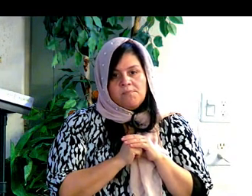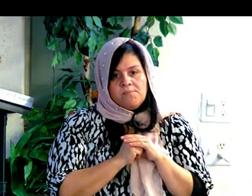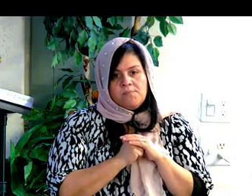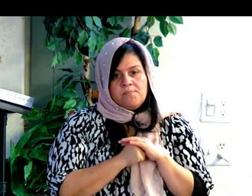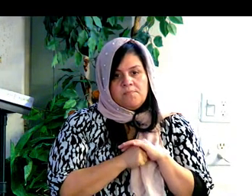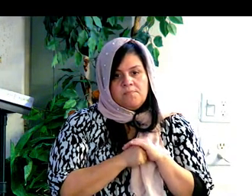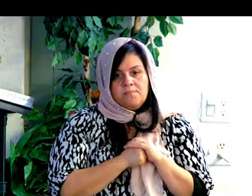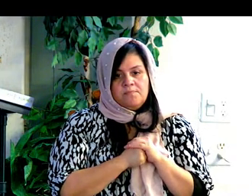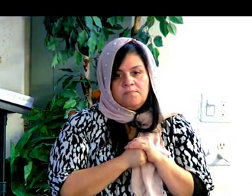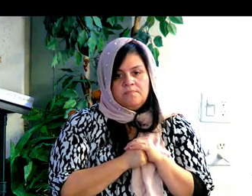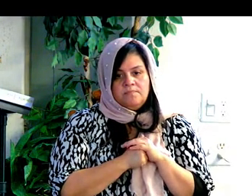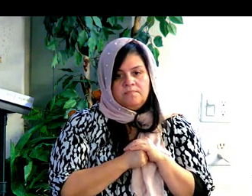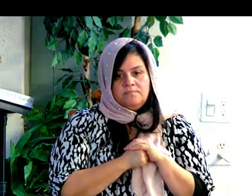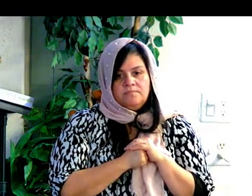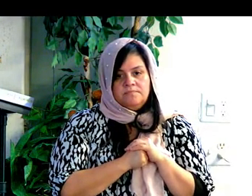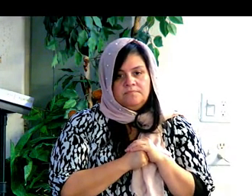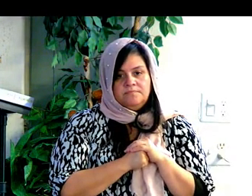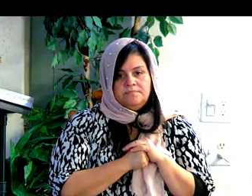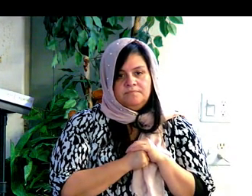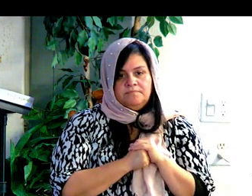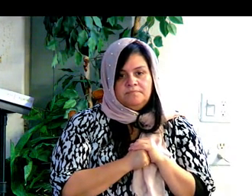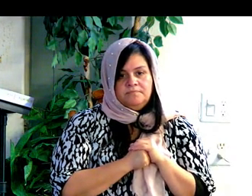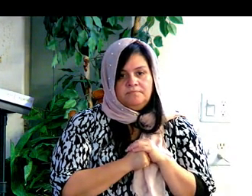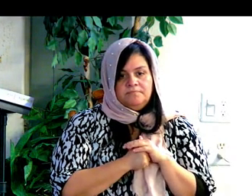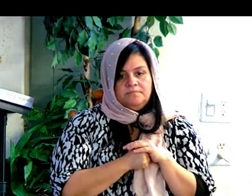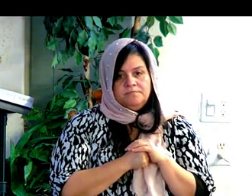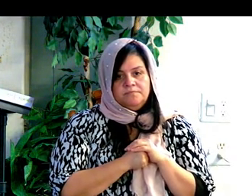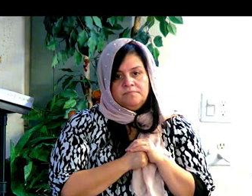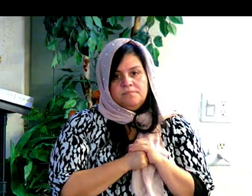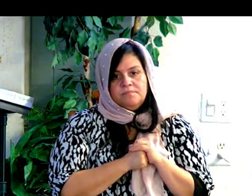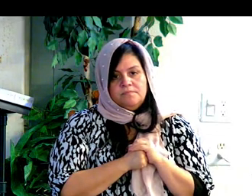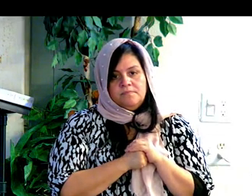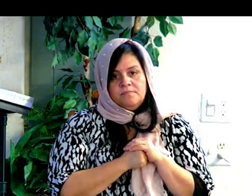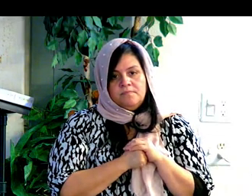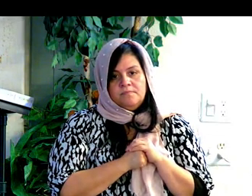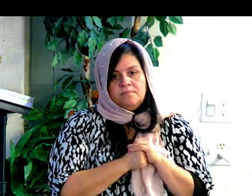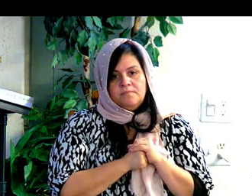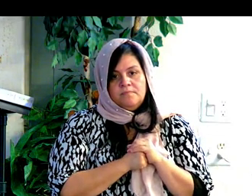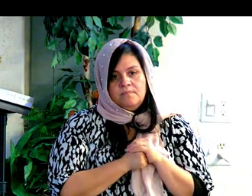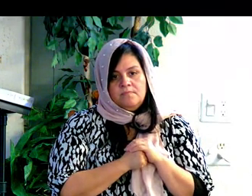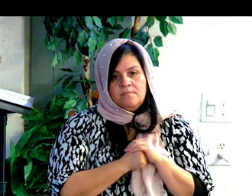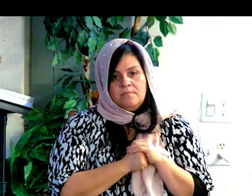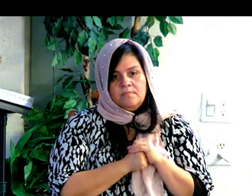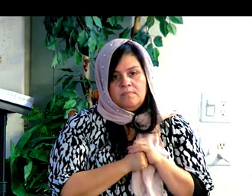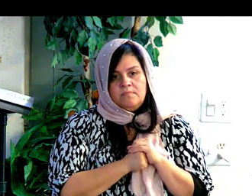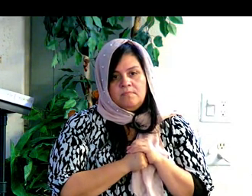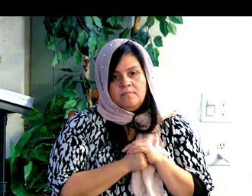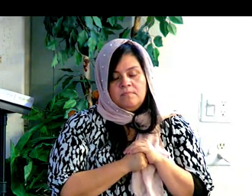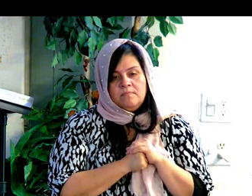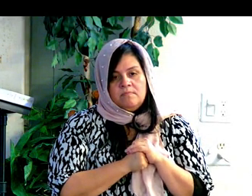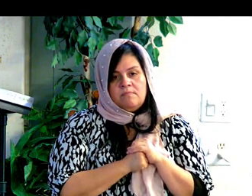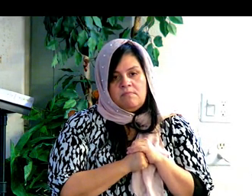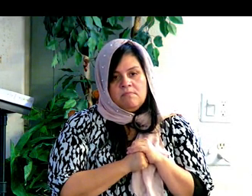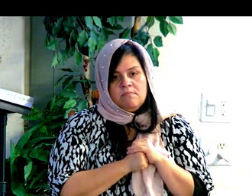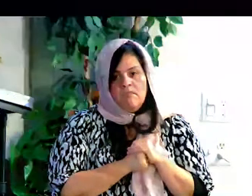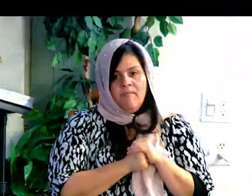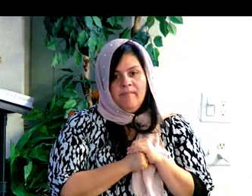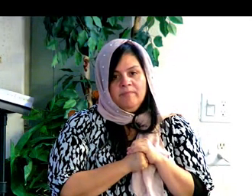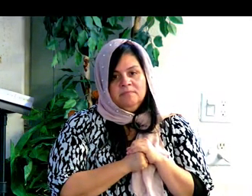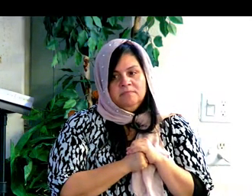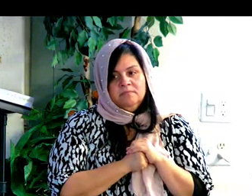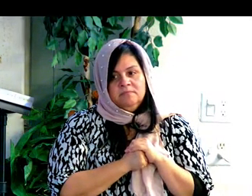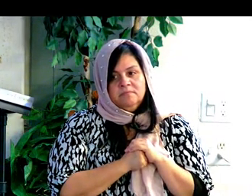y a su madre, y los dos serán una sola carne. Por consiguiente, ya no son dos, sino